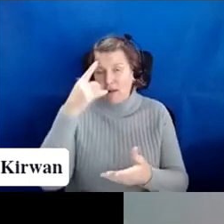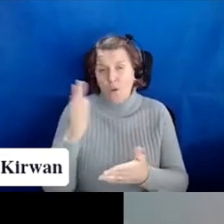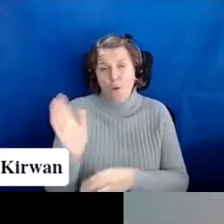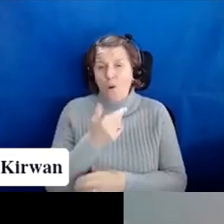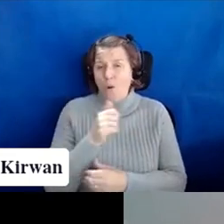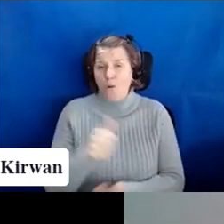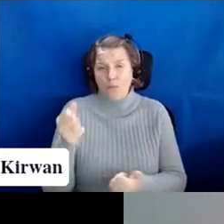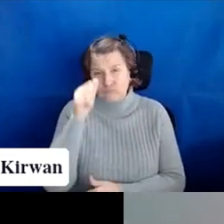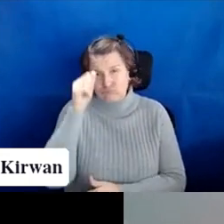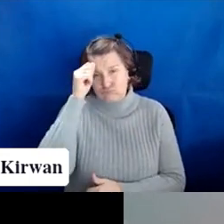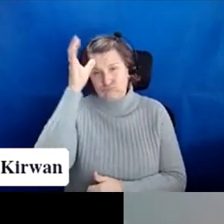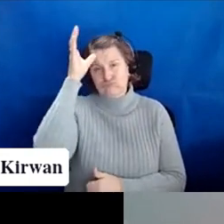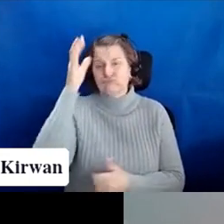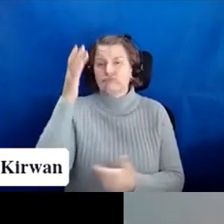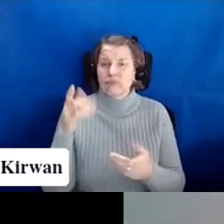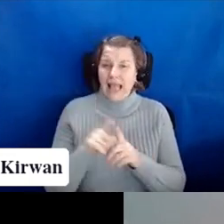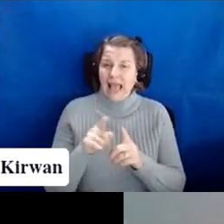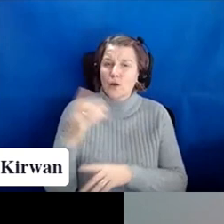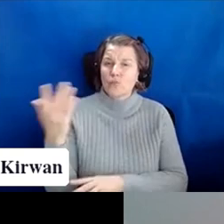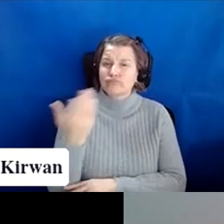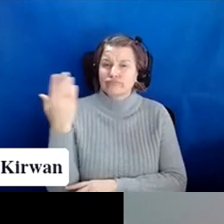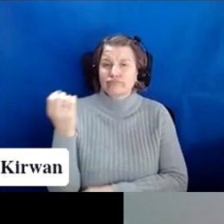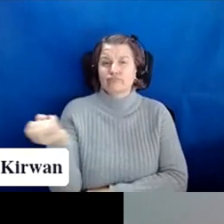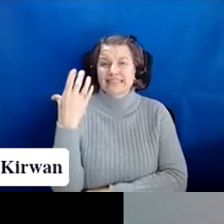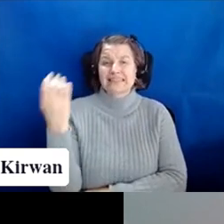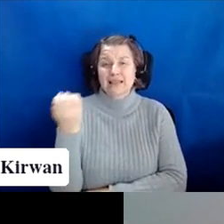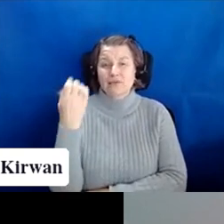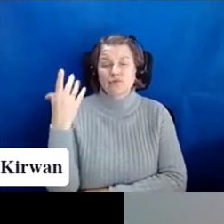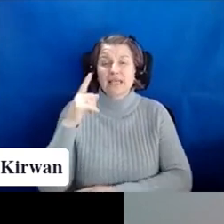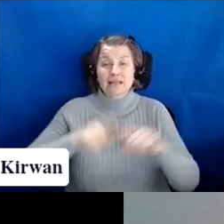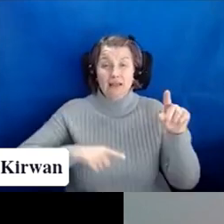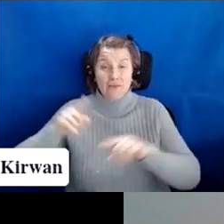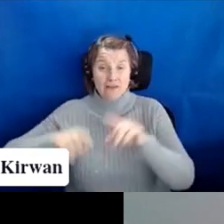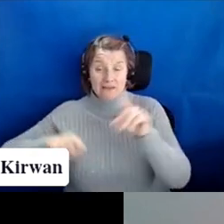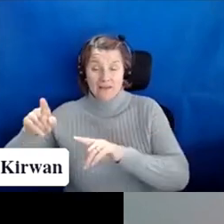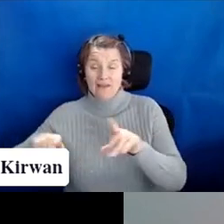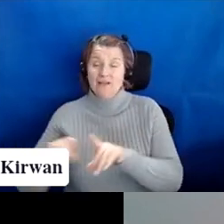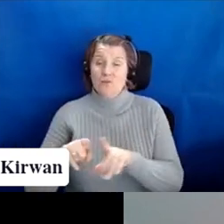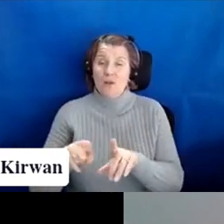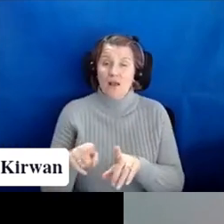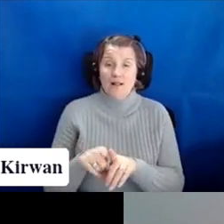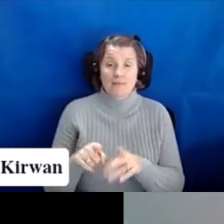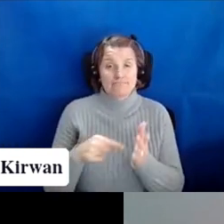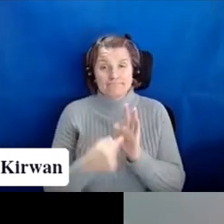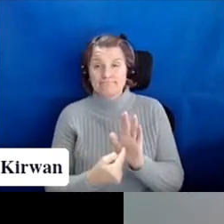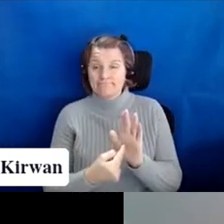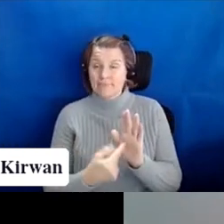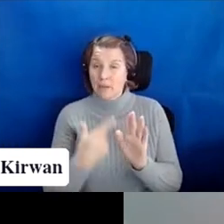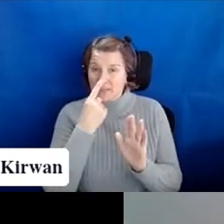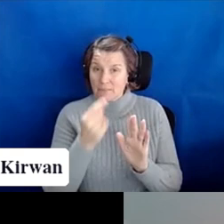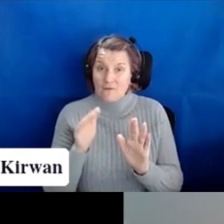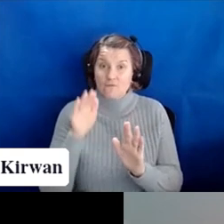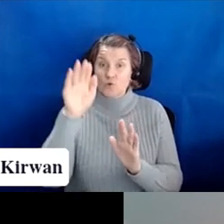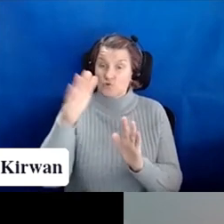excellent presentations, showed the diversity and the possibility, and also really thinking about the future, which